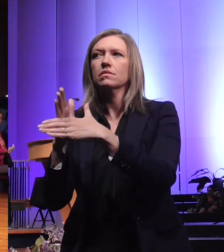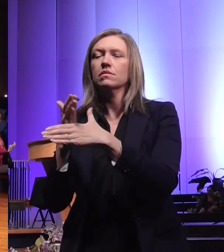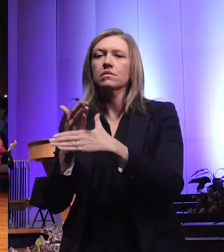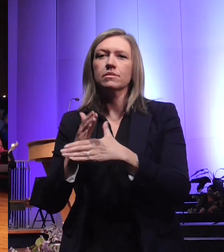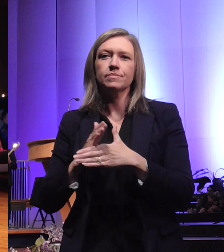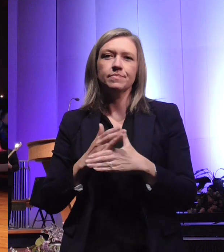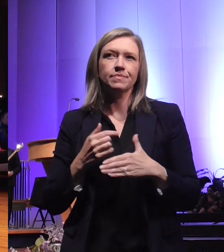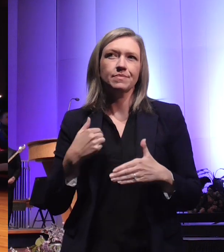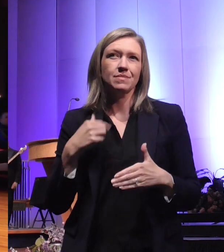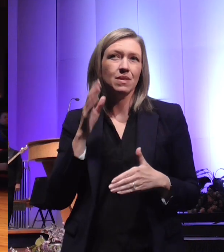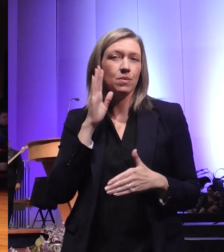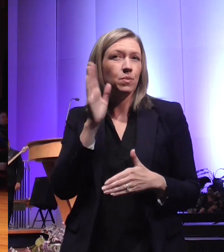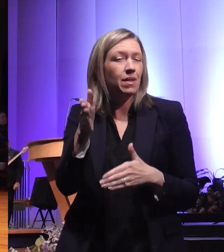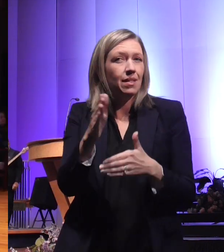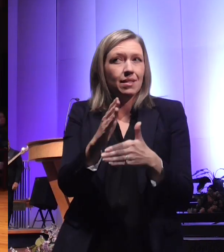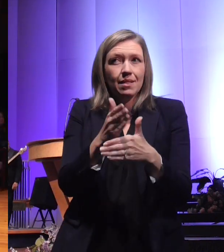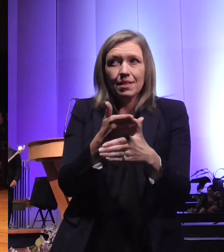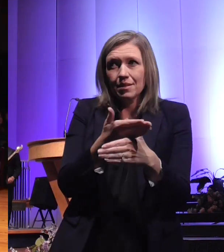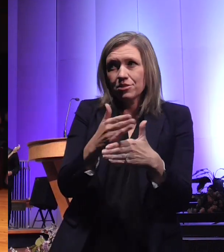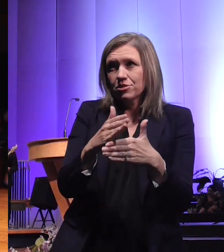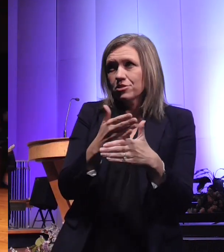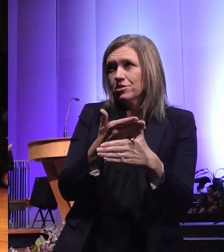share, I will